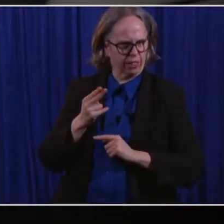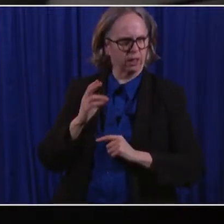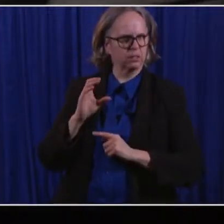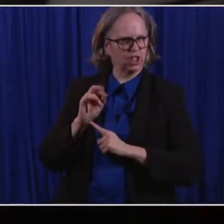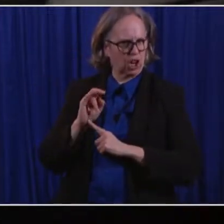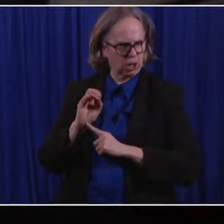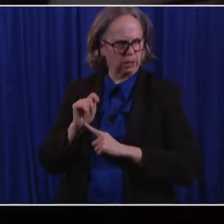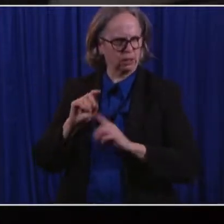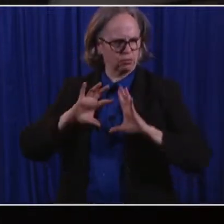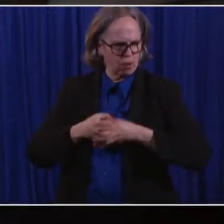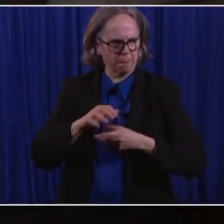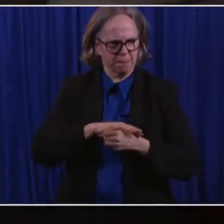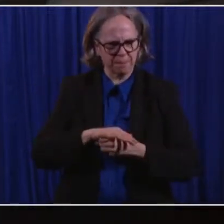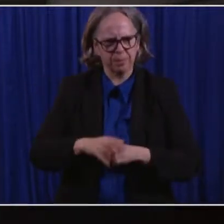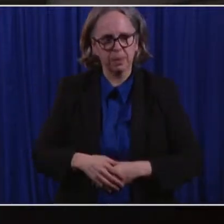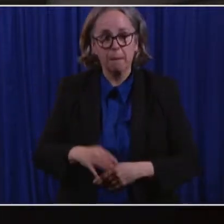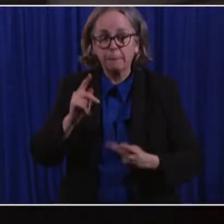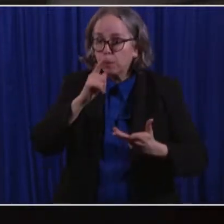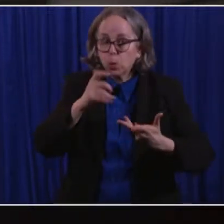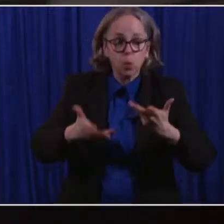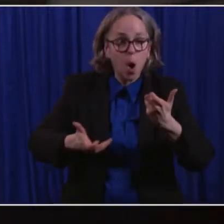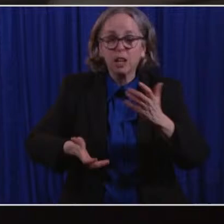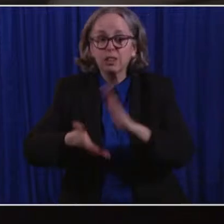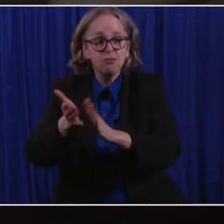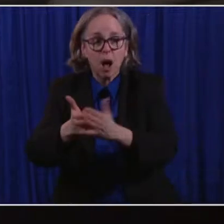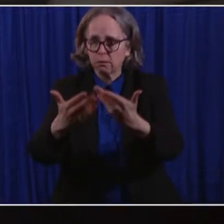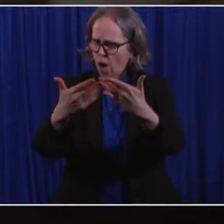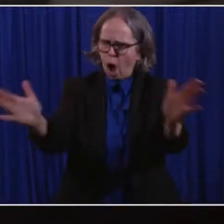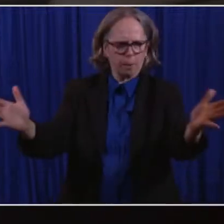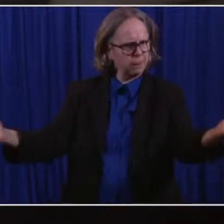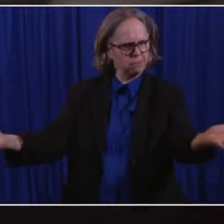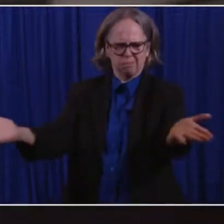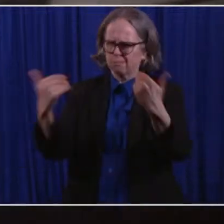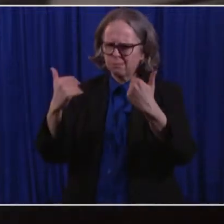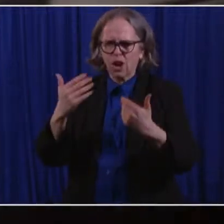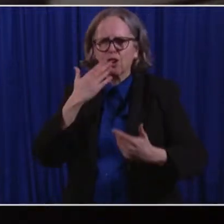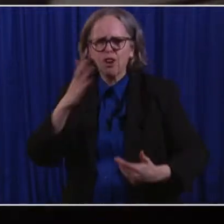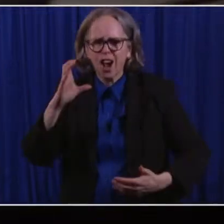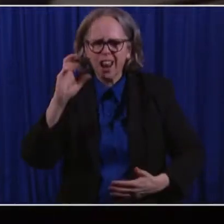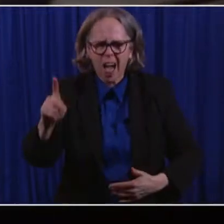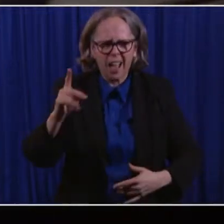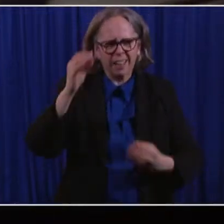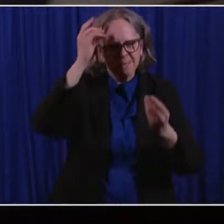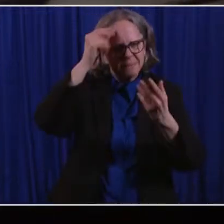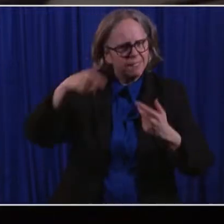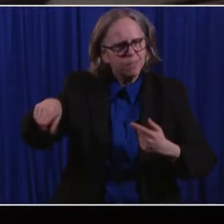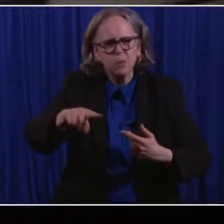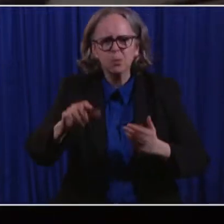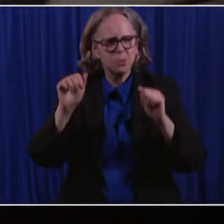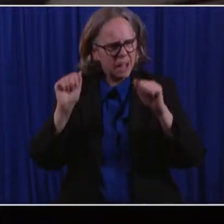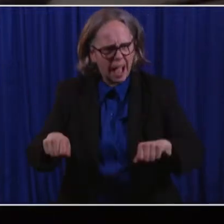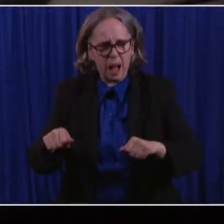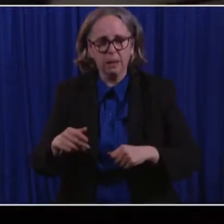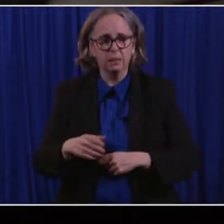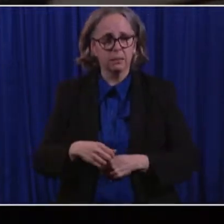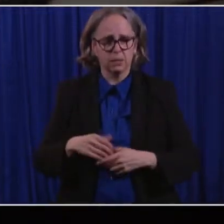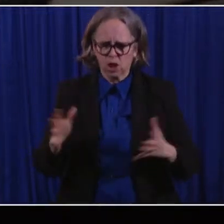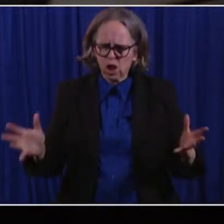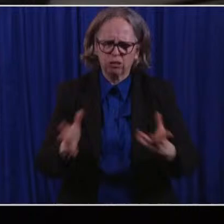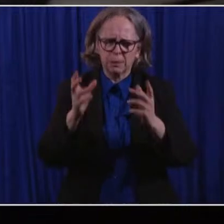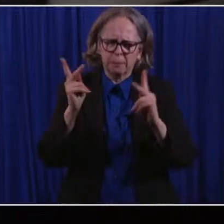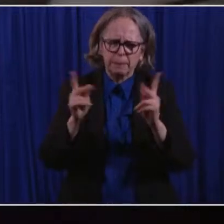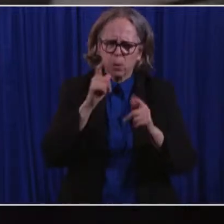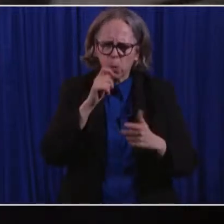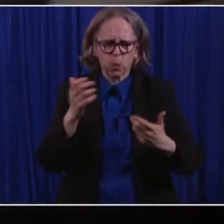in our prayers as they run for this opportunity to serve. And of course, I once again encourage every eligible Ohioan to visit voteohio.gov